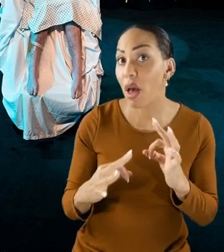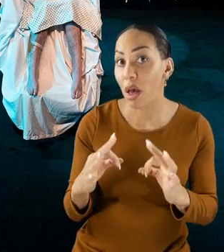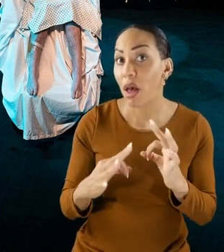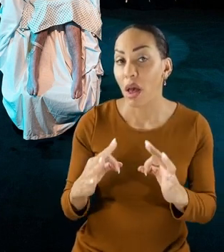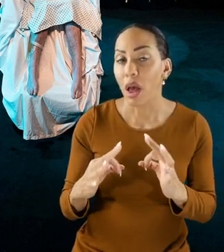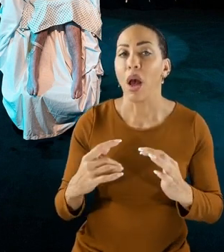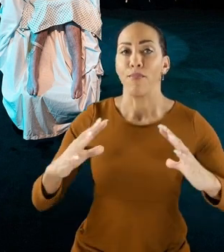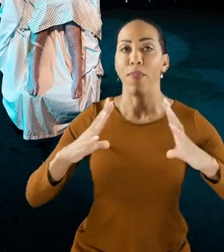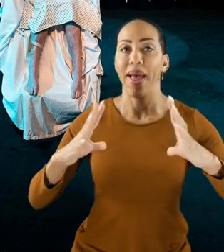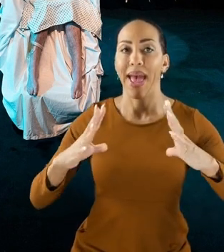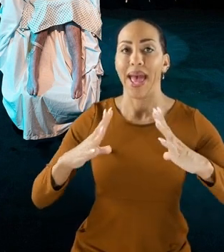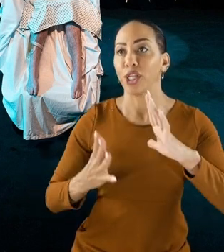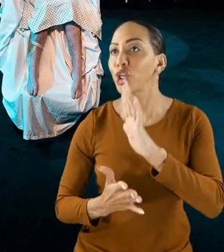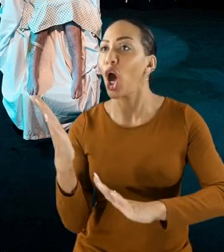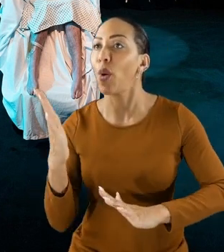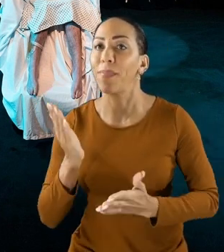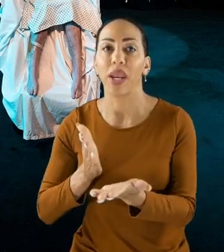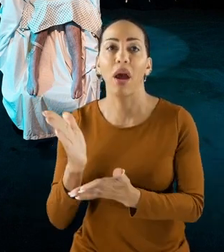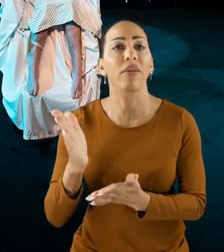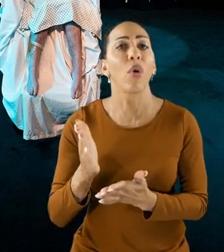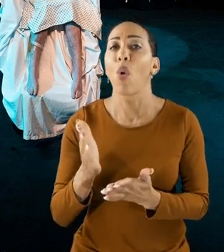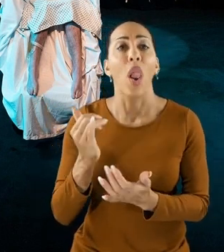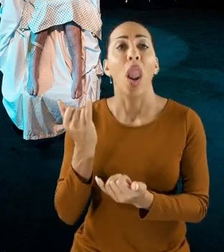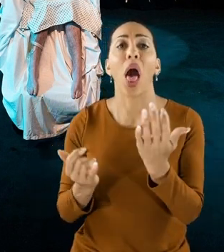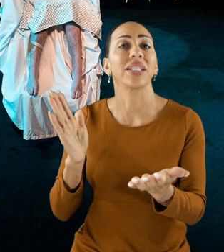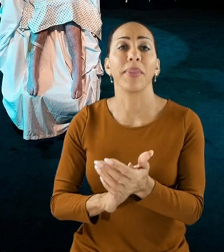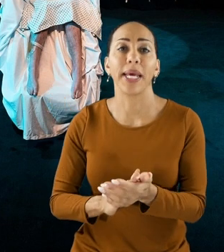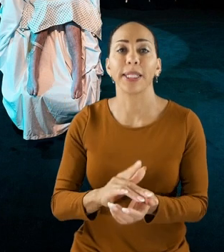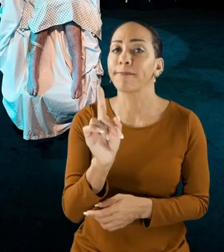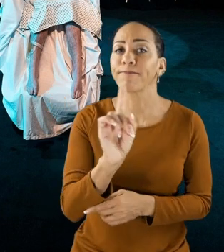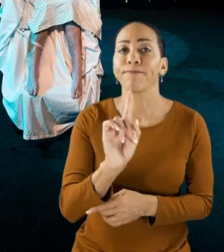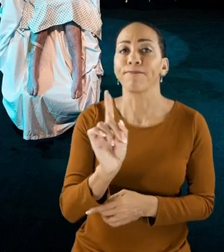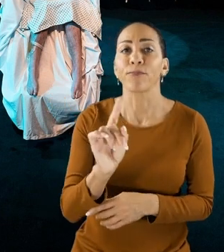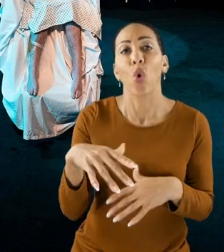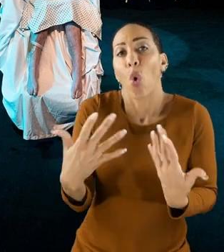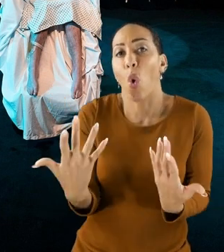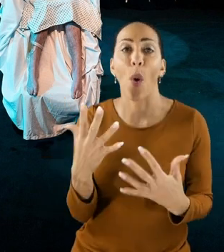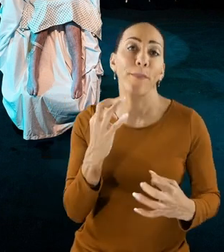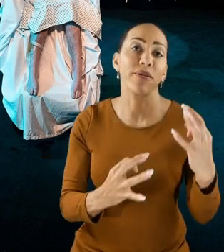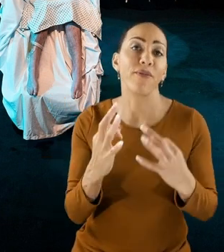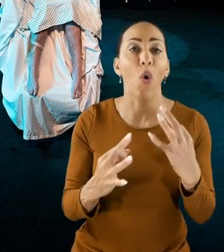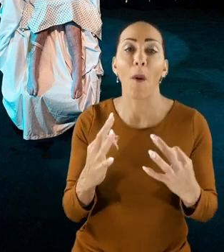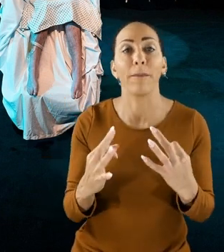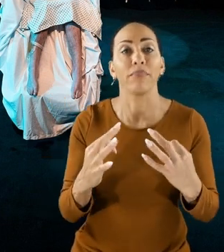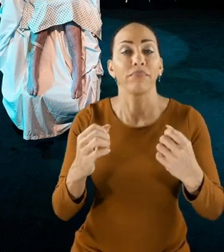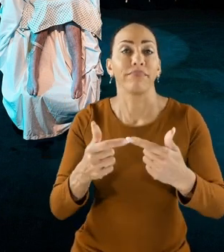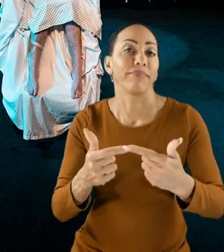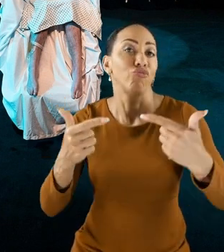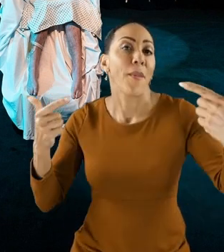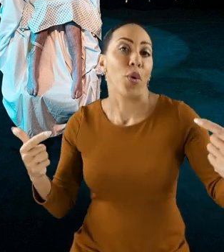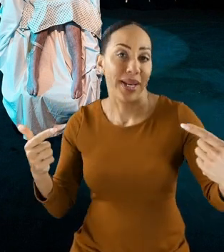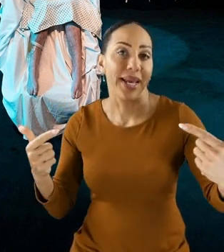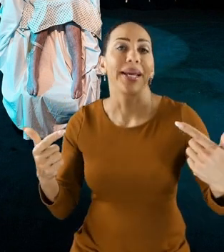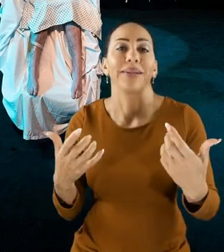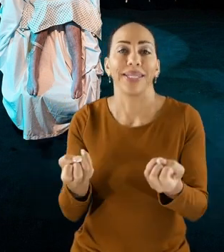to be performing live on stage, and then at the last minute be unable to and perform from wherever they were, that it creates that